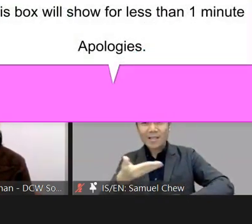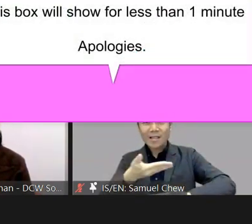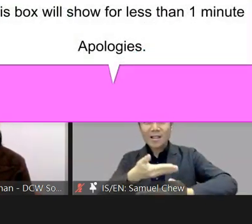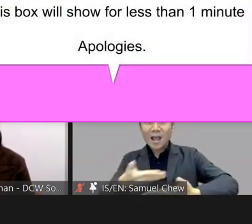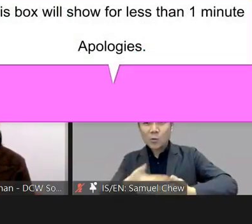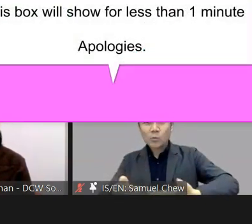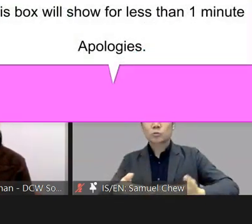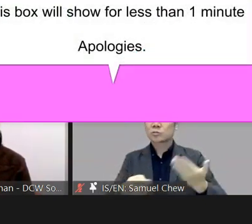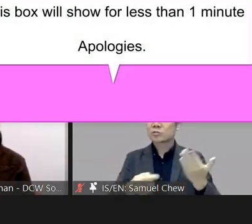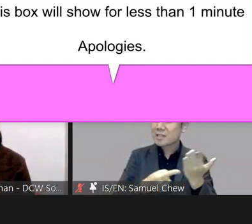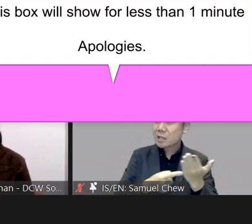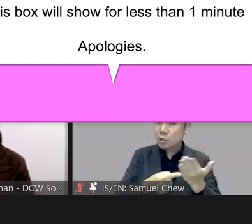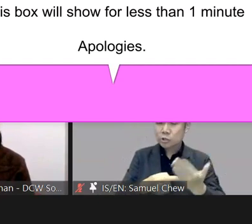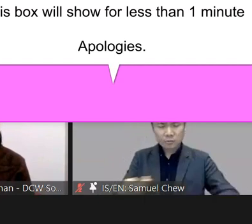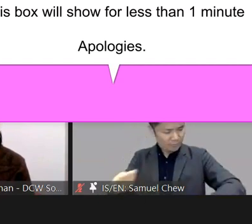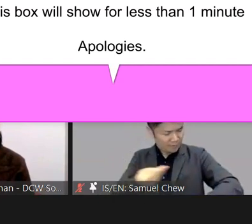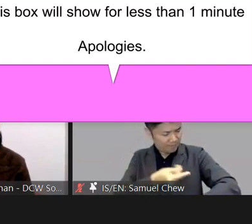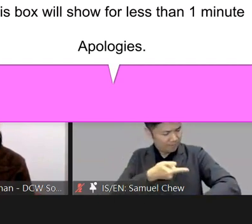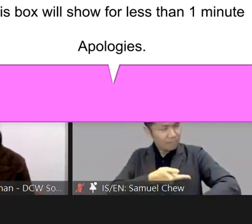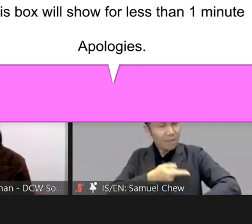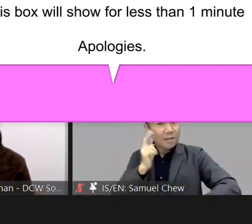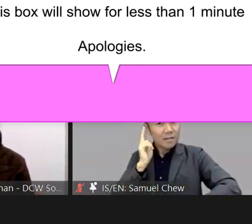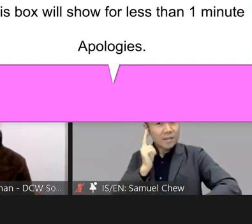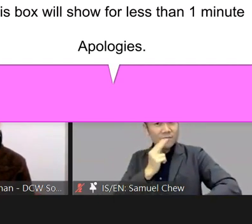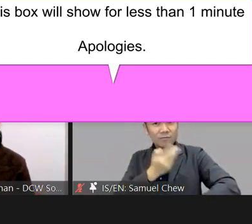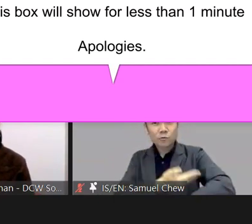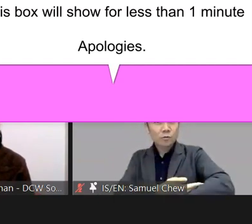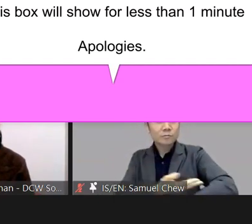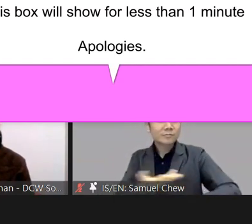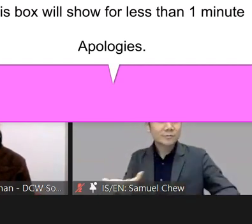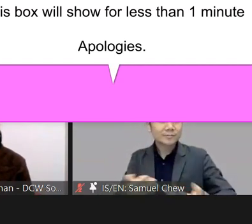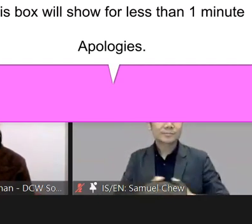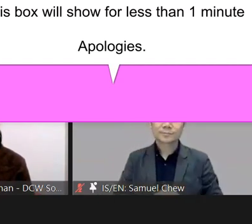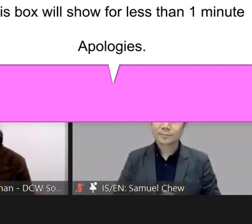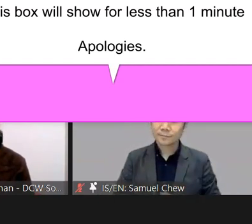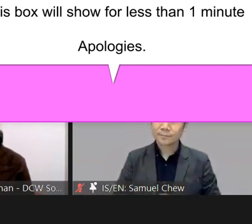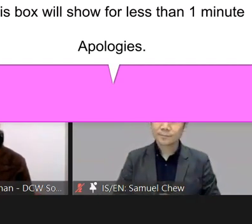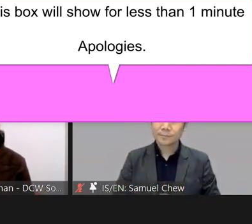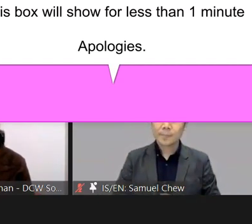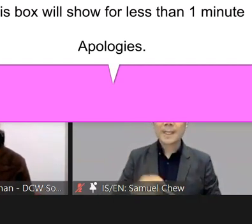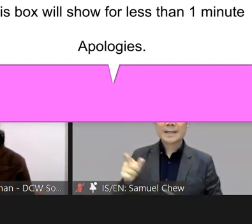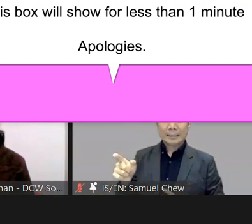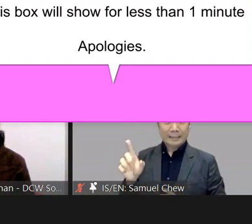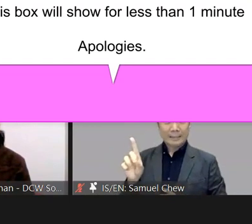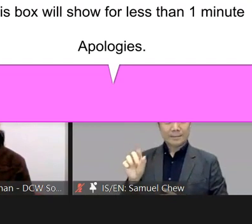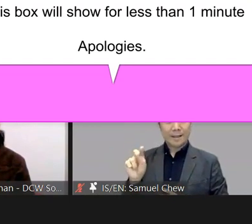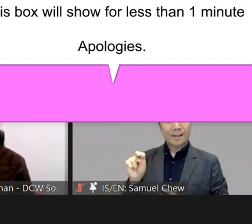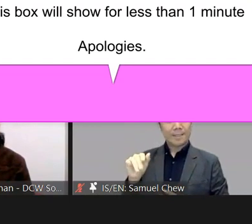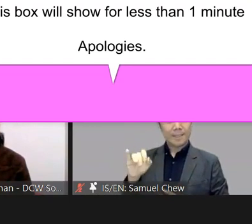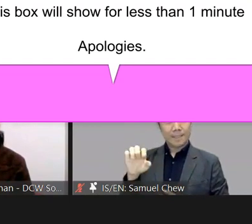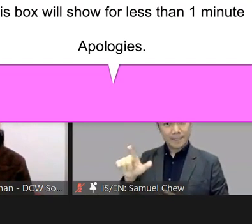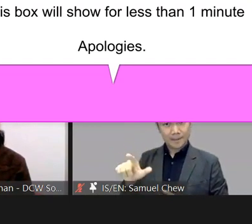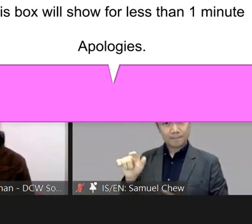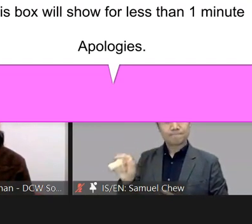I wonder, maybe Daniel, I think at Deaf Child Worldwide we talk a lot about informed choice.